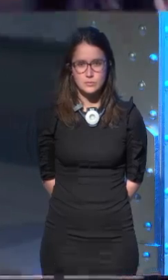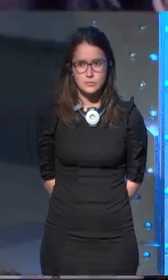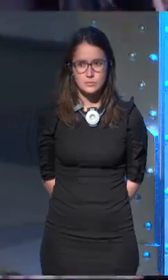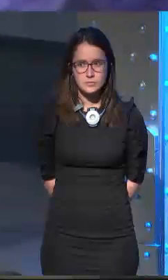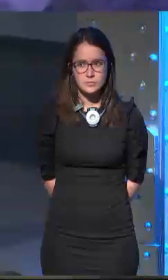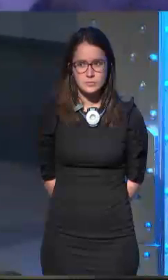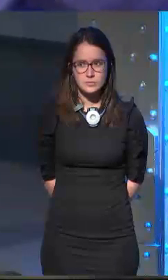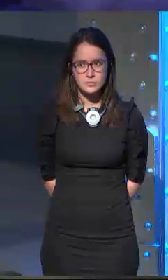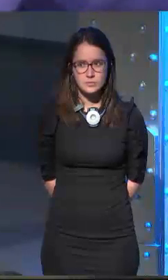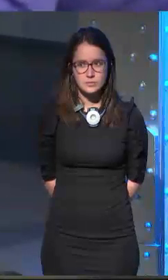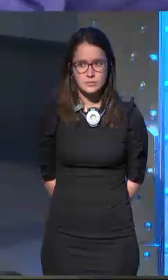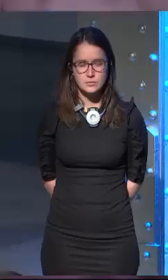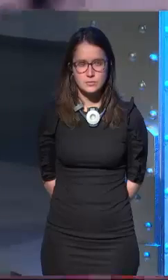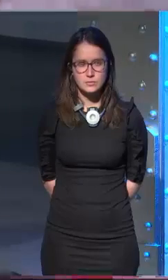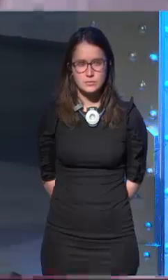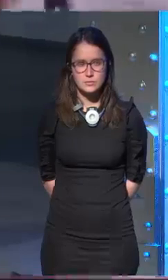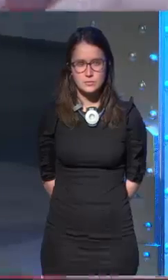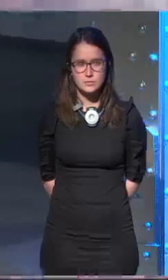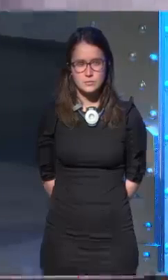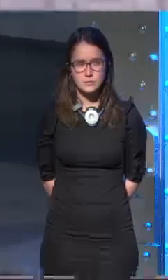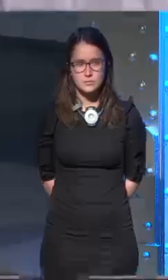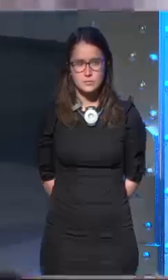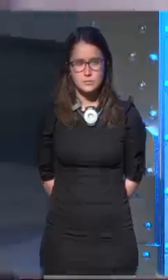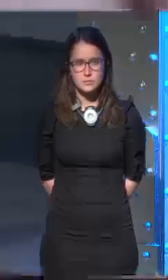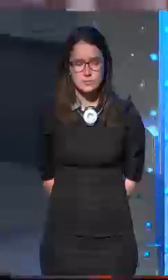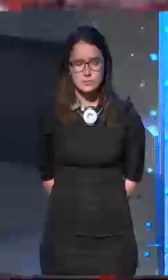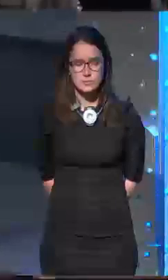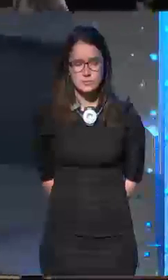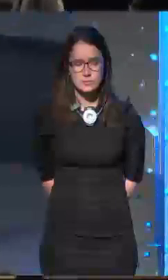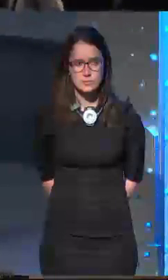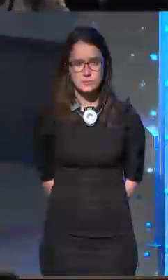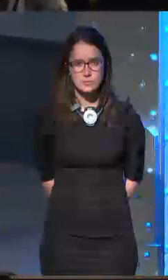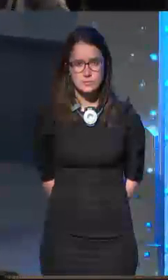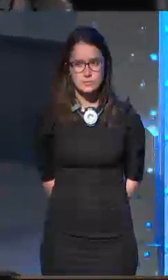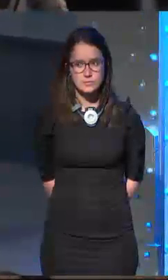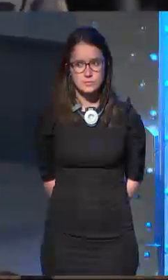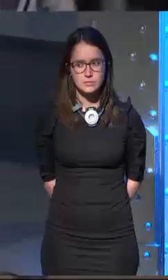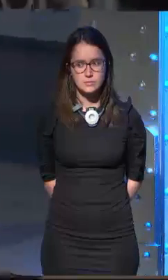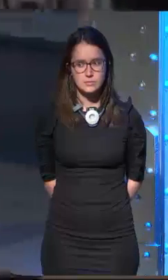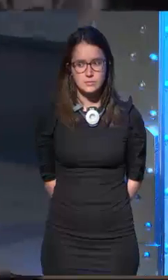that book made me decide right then and there I was going to try my best to be like these guys. At